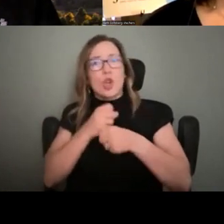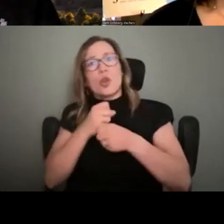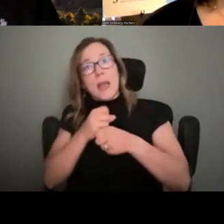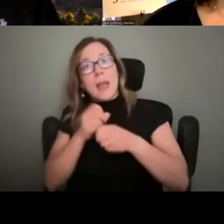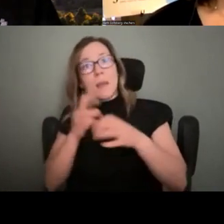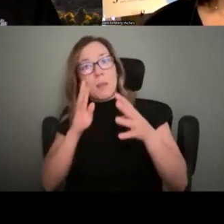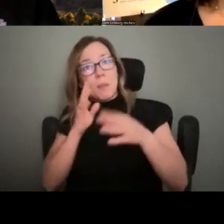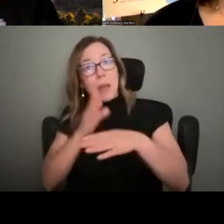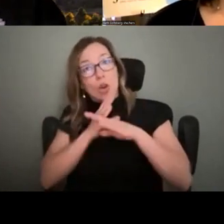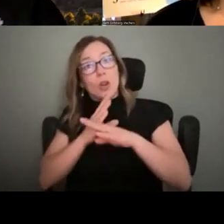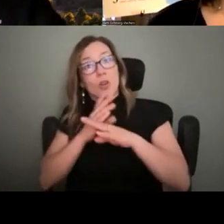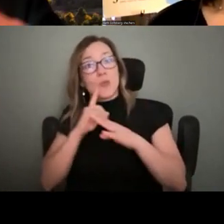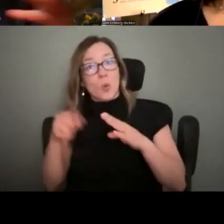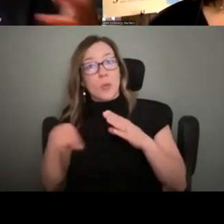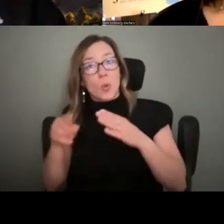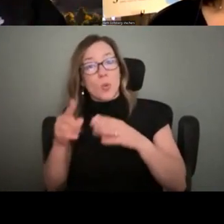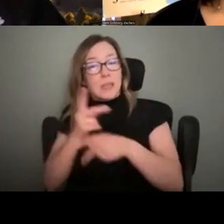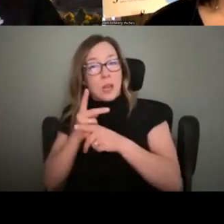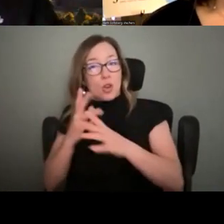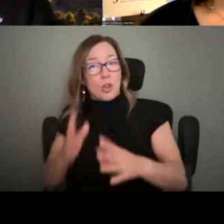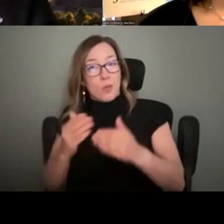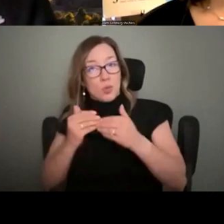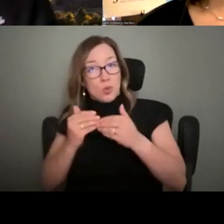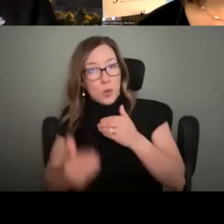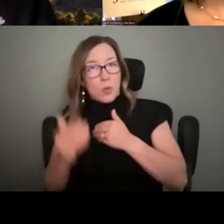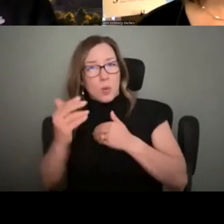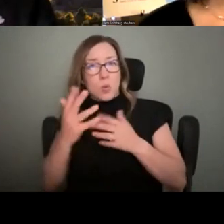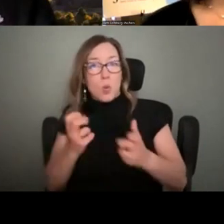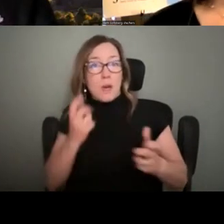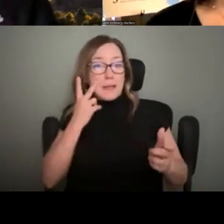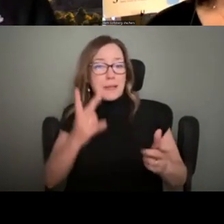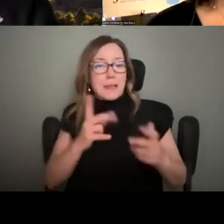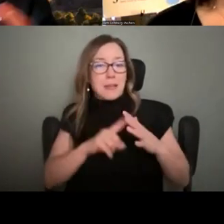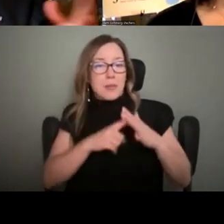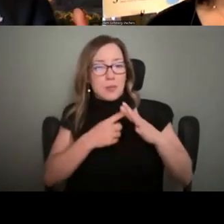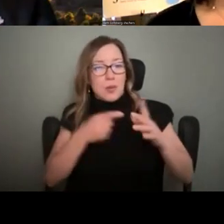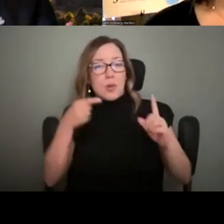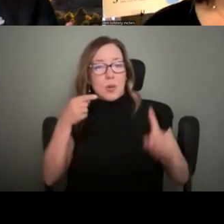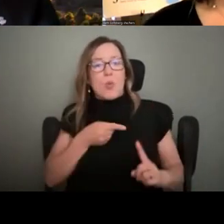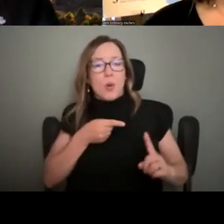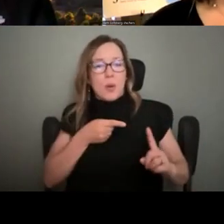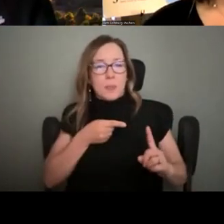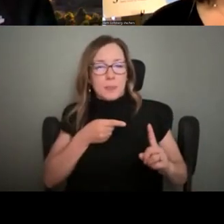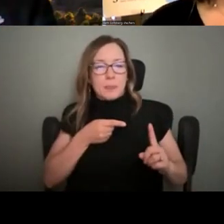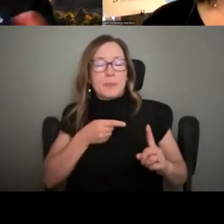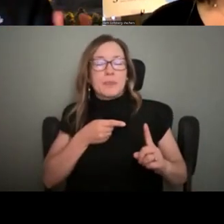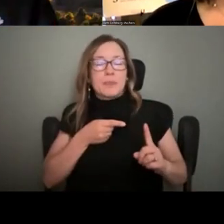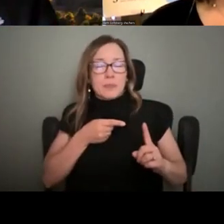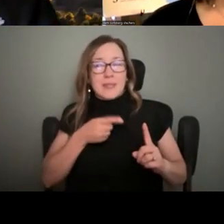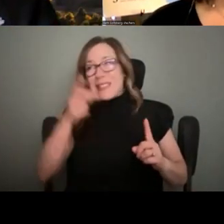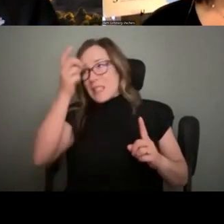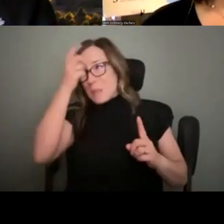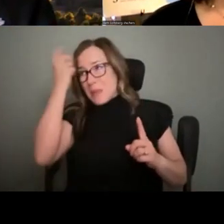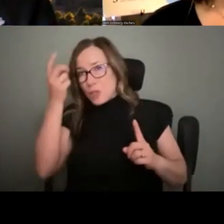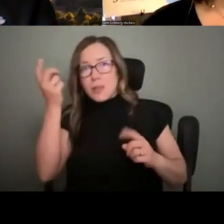so what I would just love to see as a starting point is just to bring